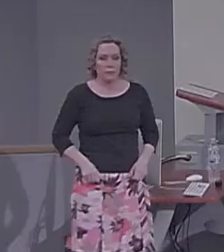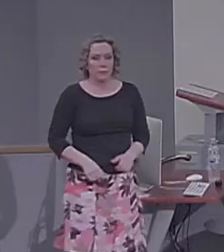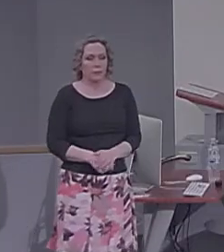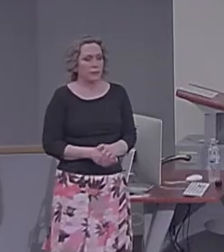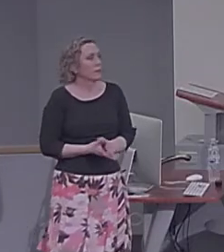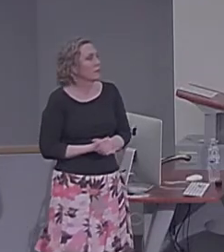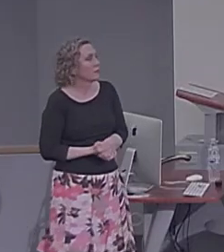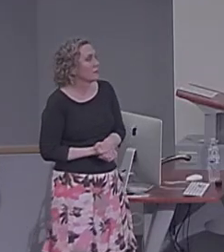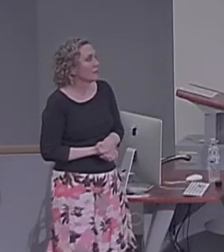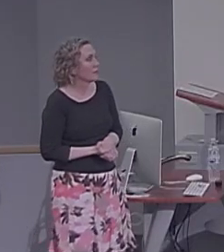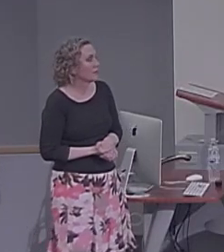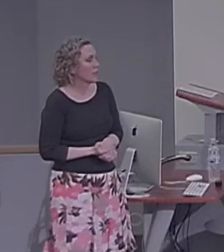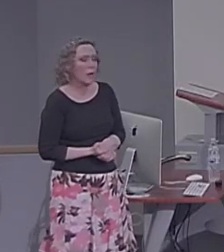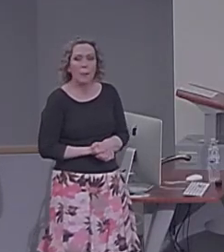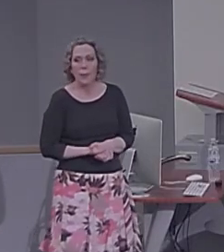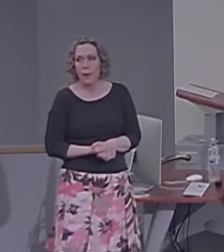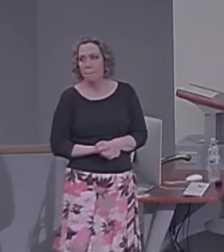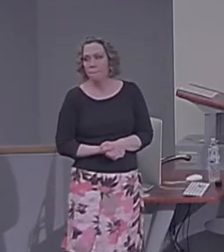Thank you.